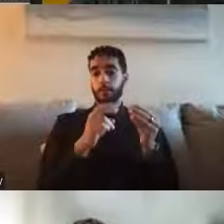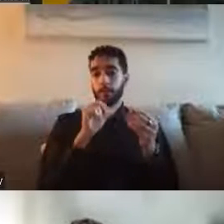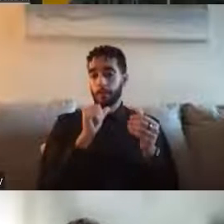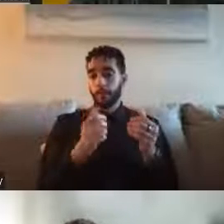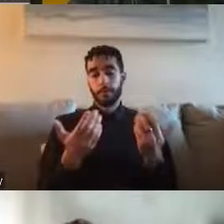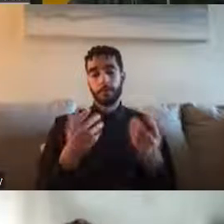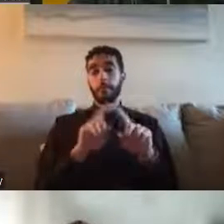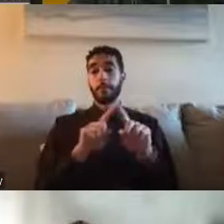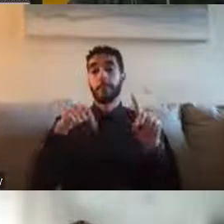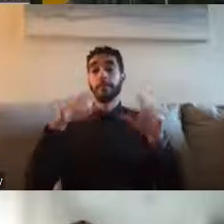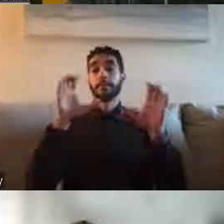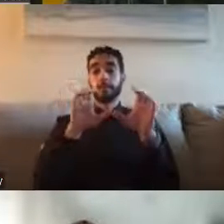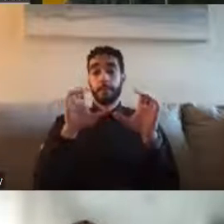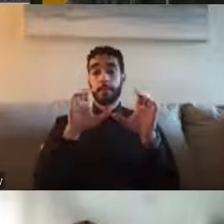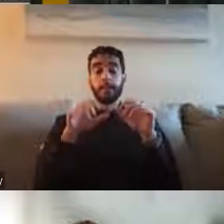has definitely